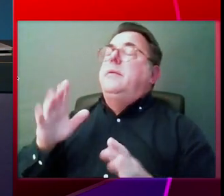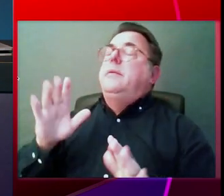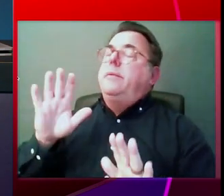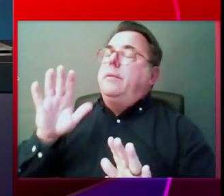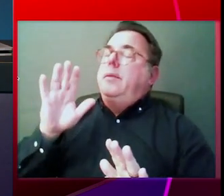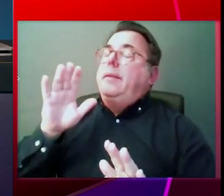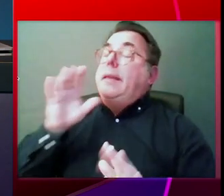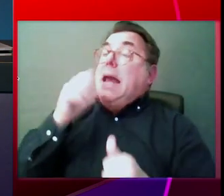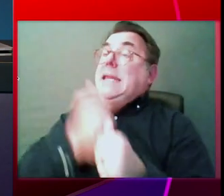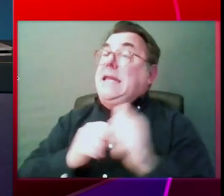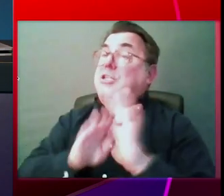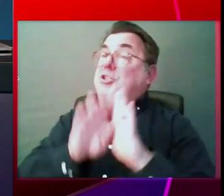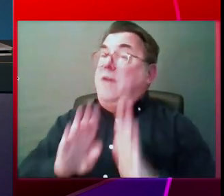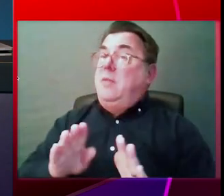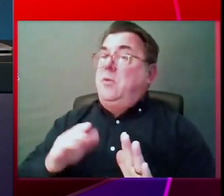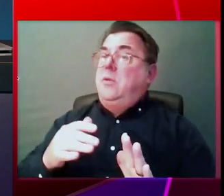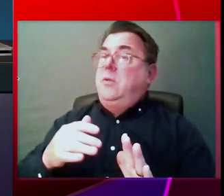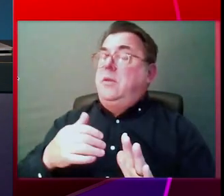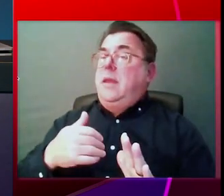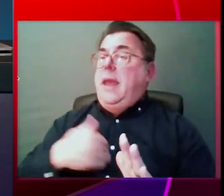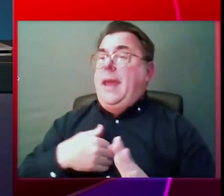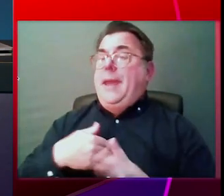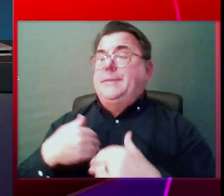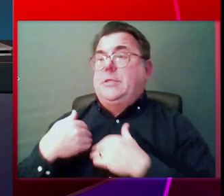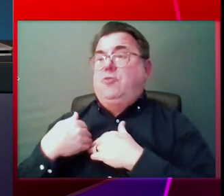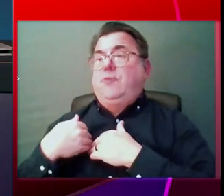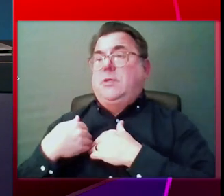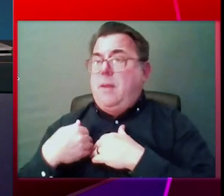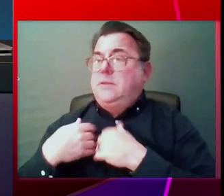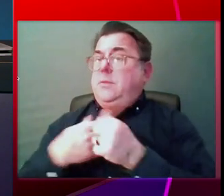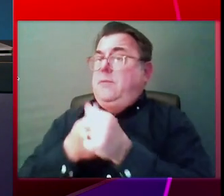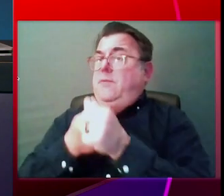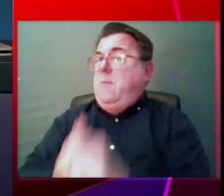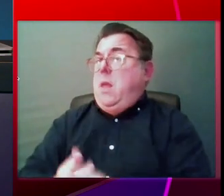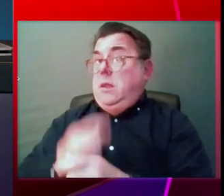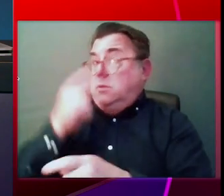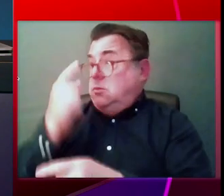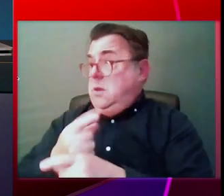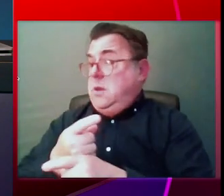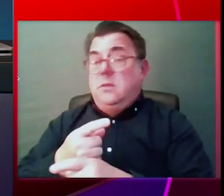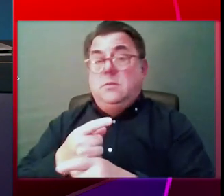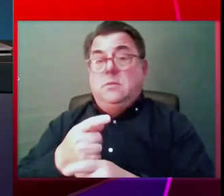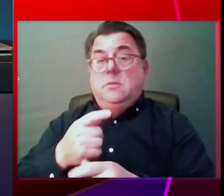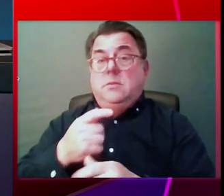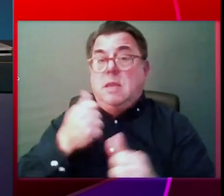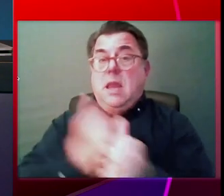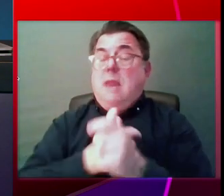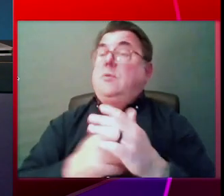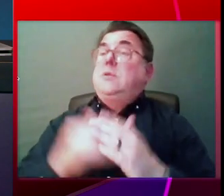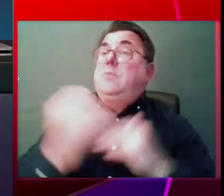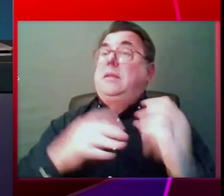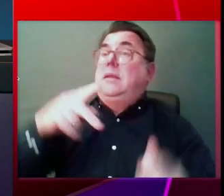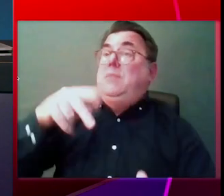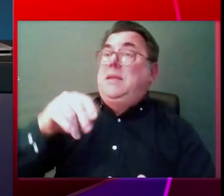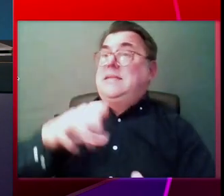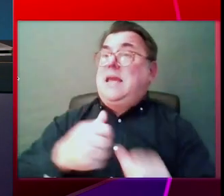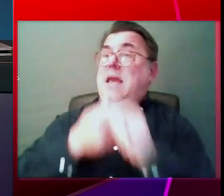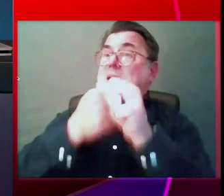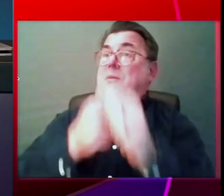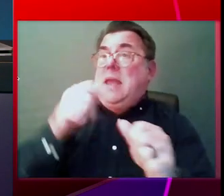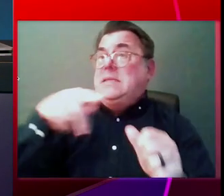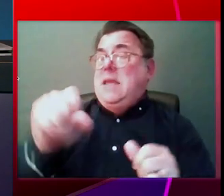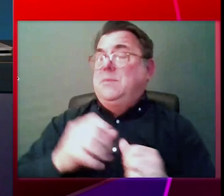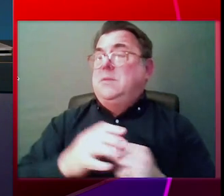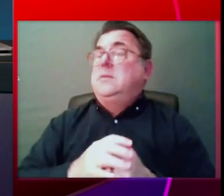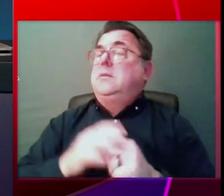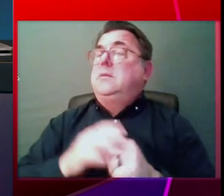has the burdens of compliance yet, right? Not everybody's going out and building PCI compliant applications yet,